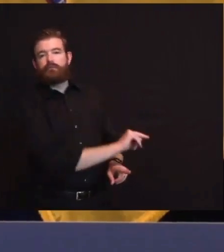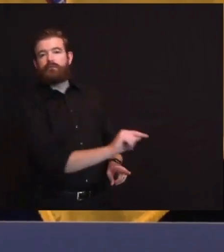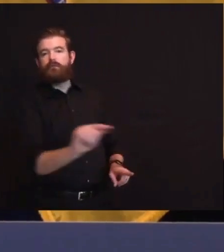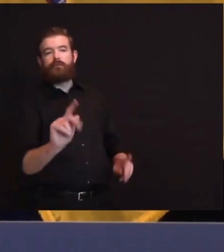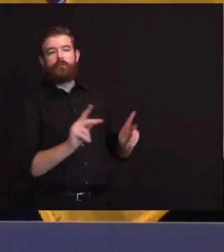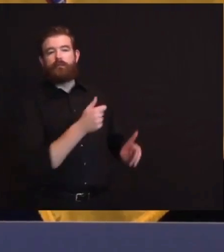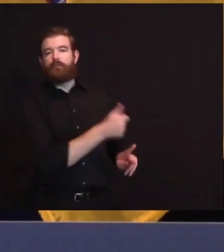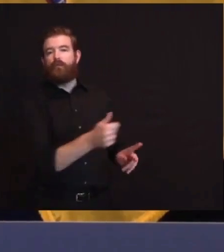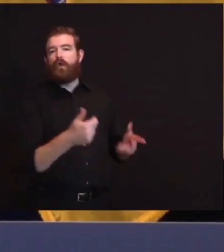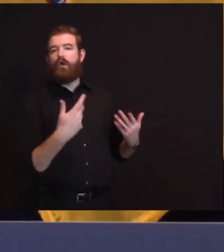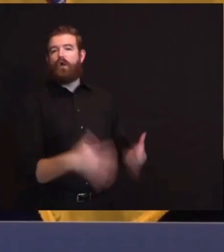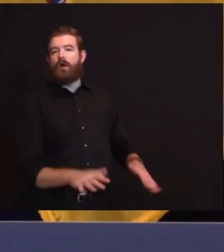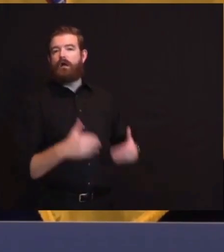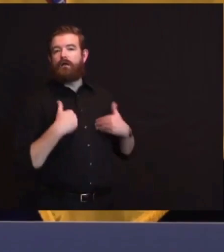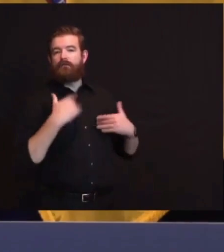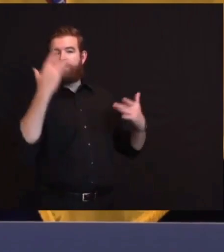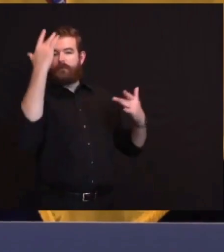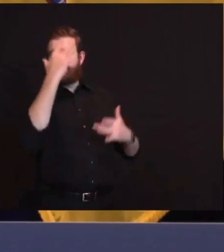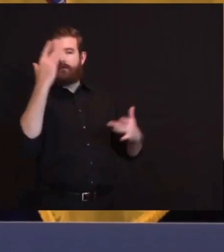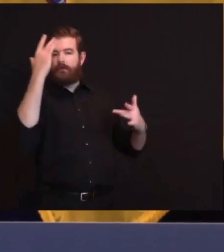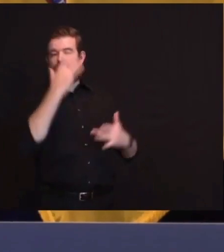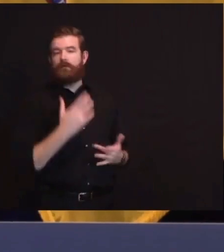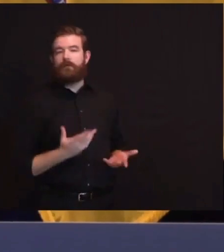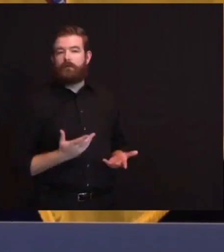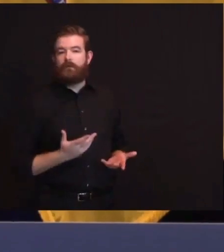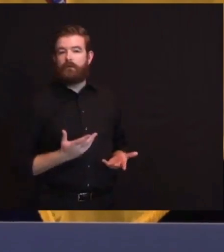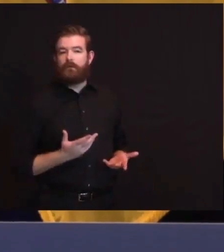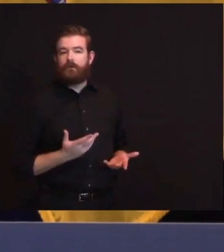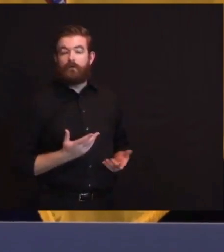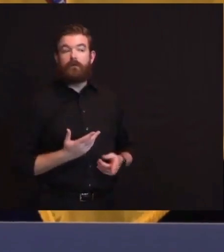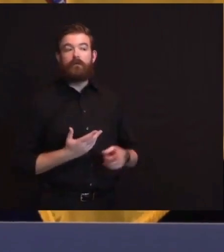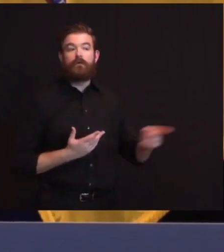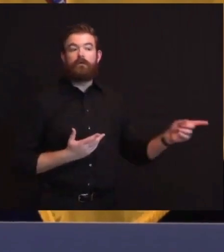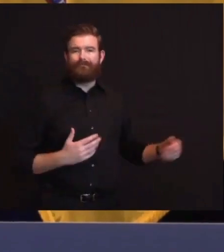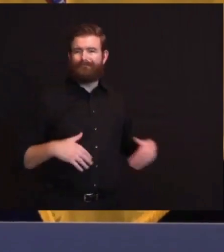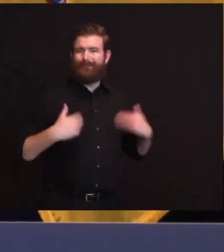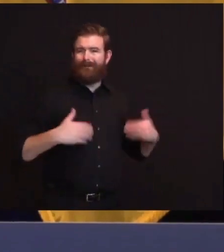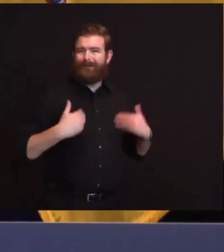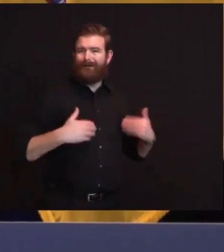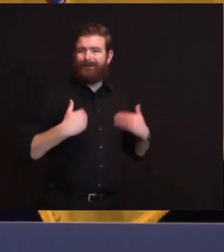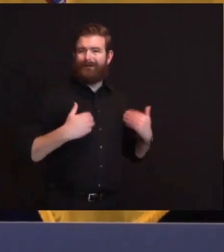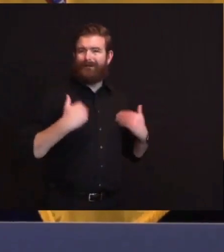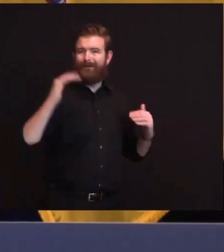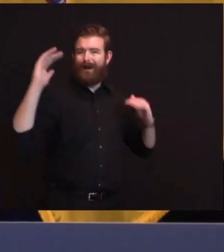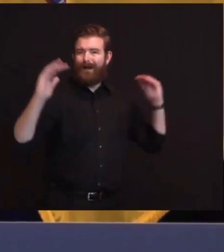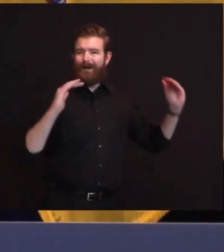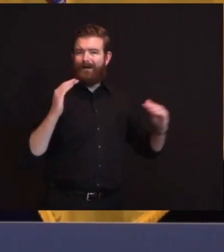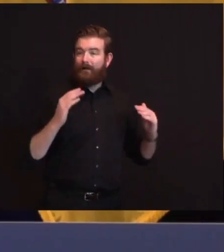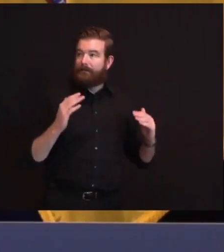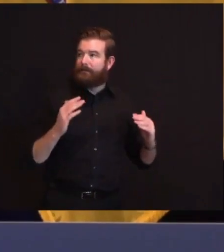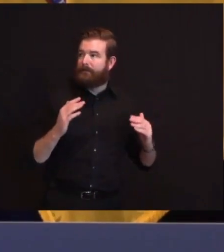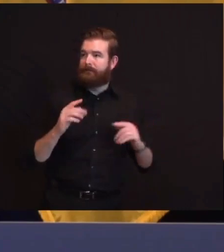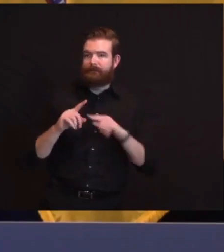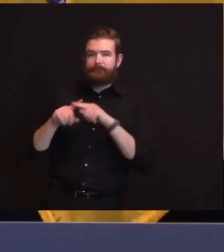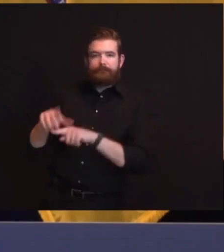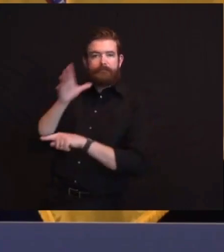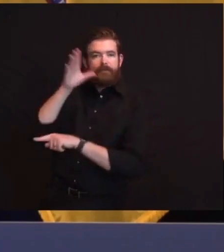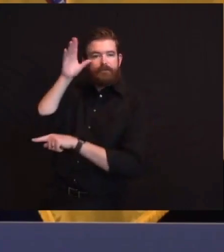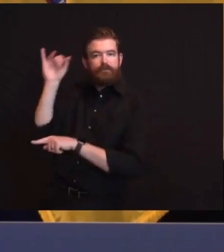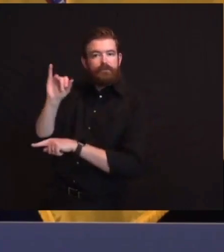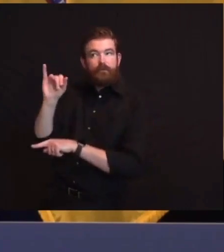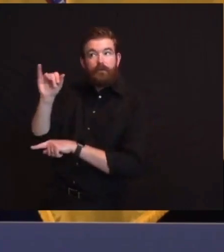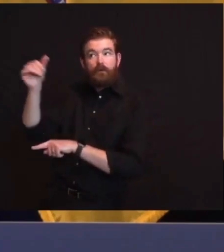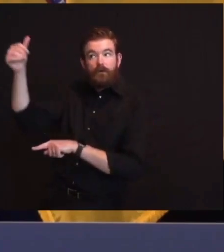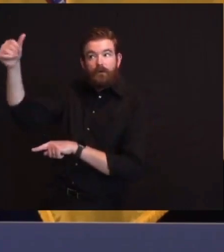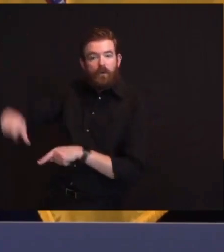parents' health care plans. It is a complete meltdown. The Affordable Care Act, there's